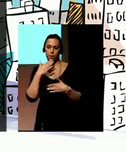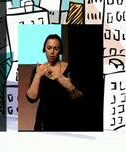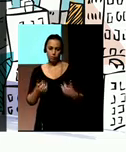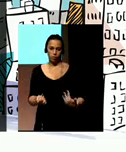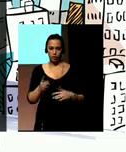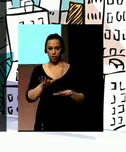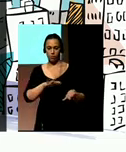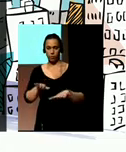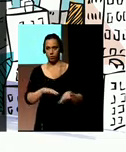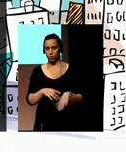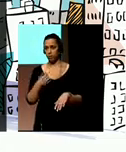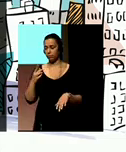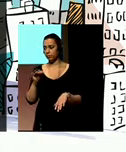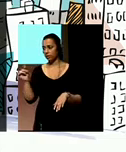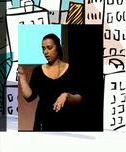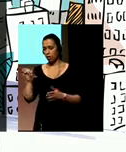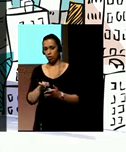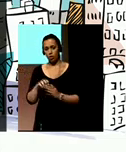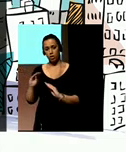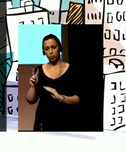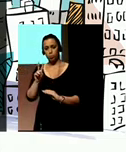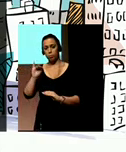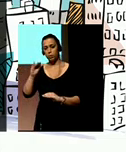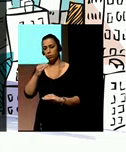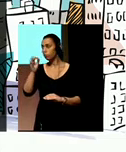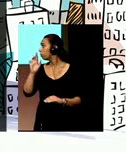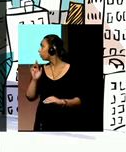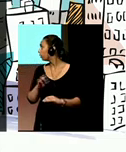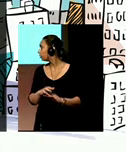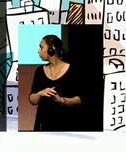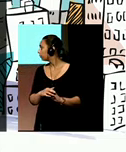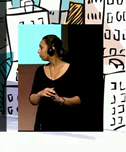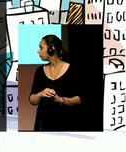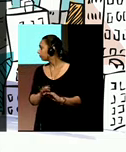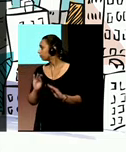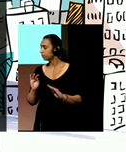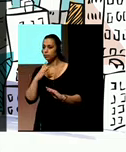dysfunction. In the case of Viborg, a city, in